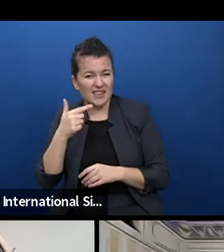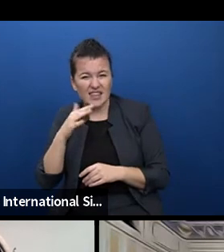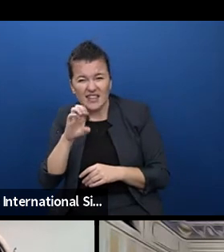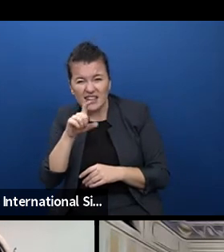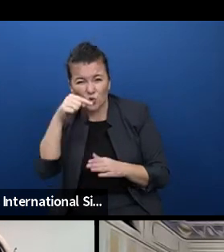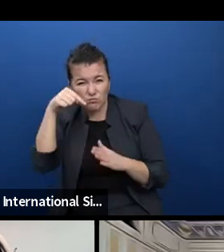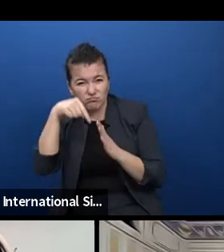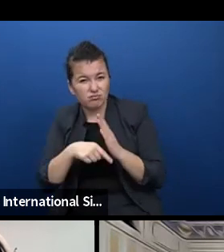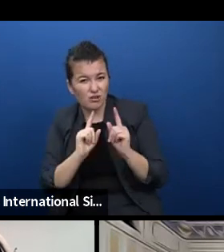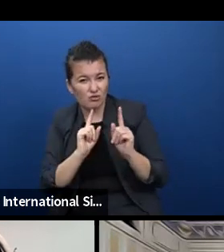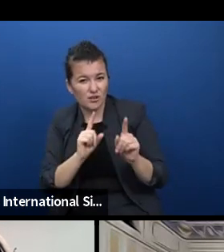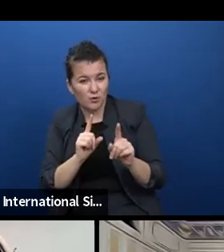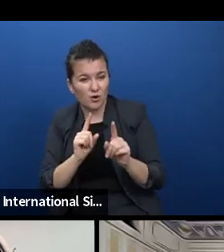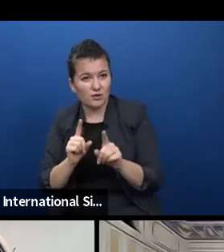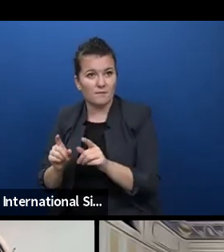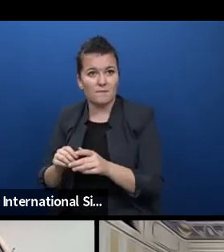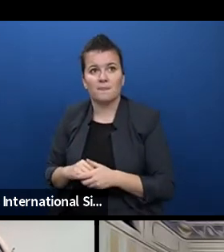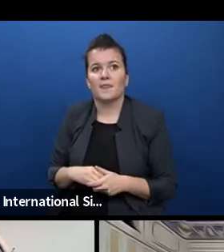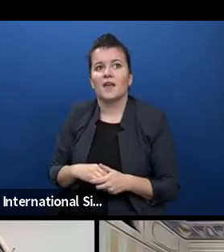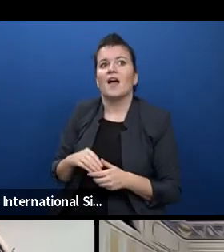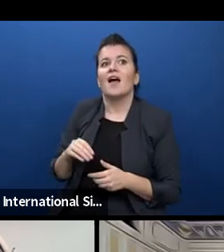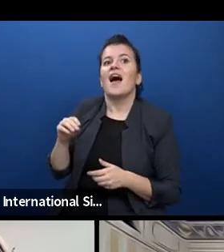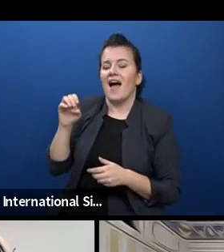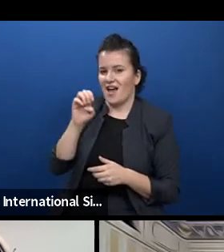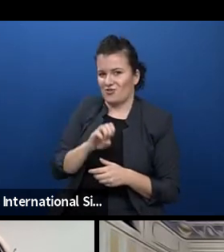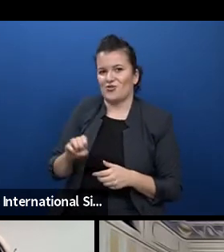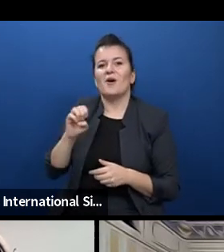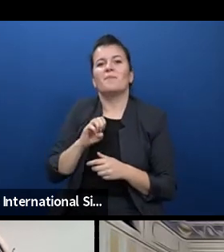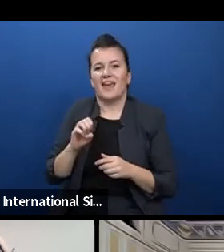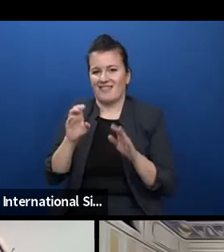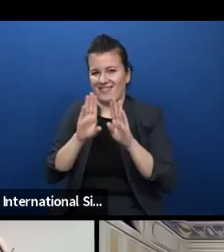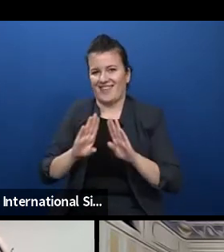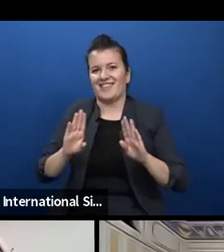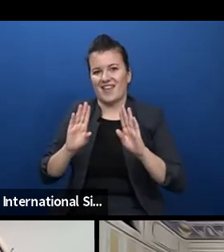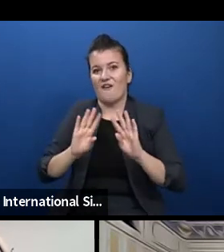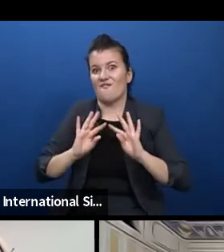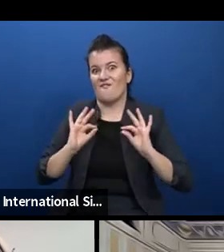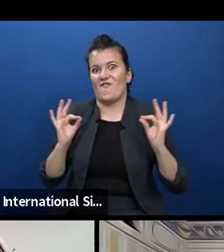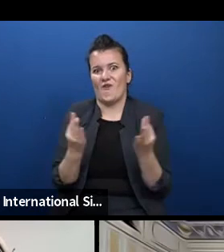Yeah, I see. So the European Theatre Forum would like to answer this question live. So